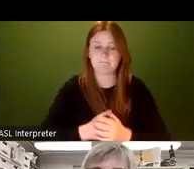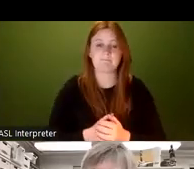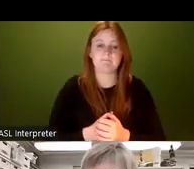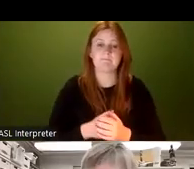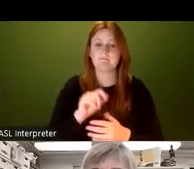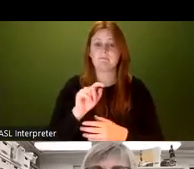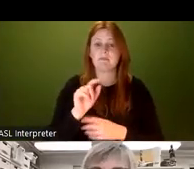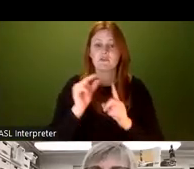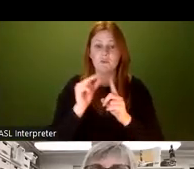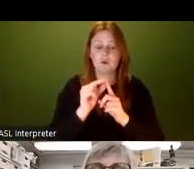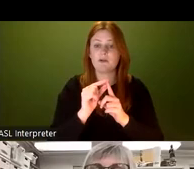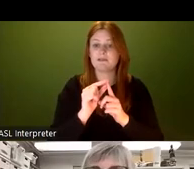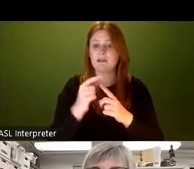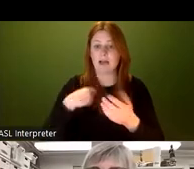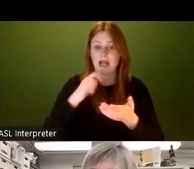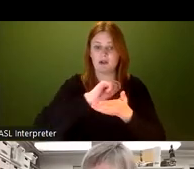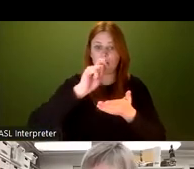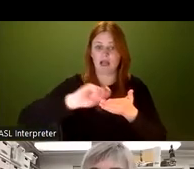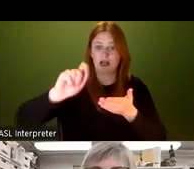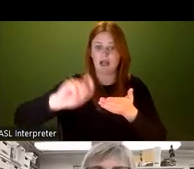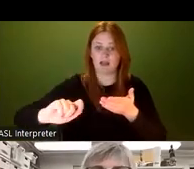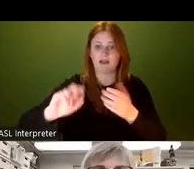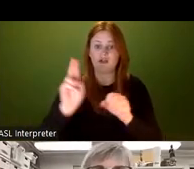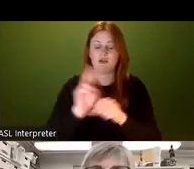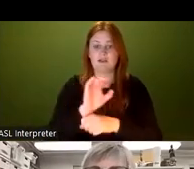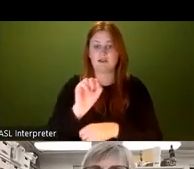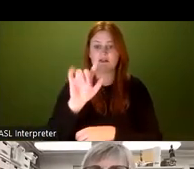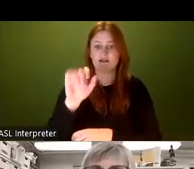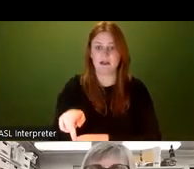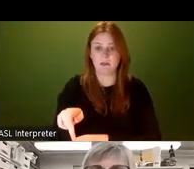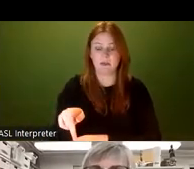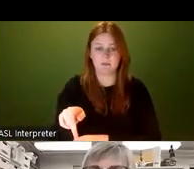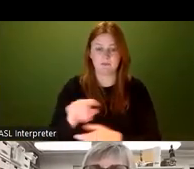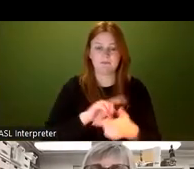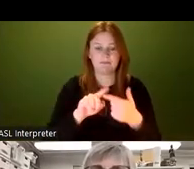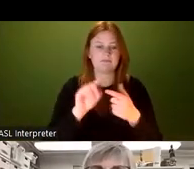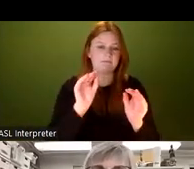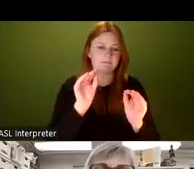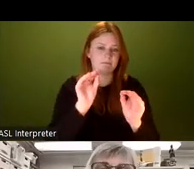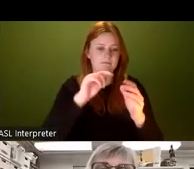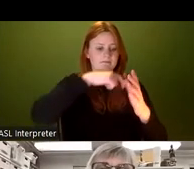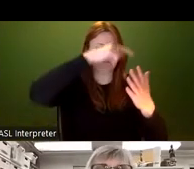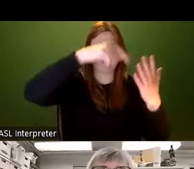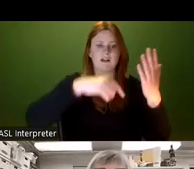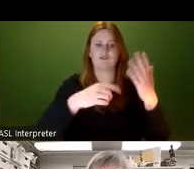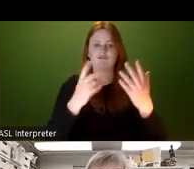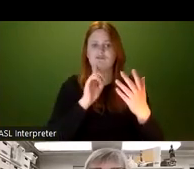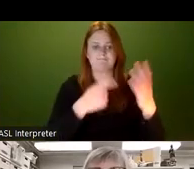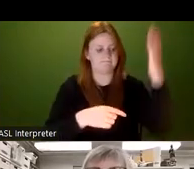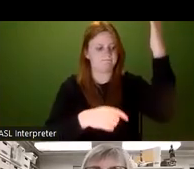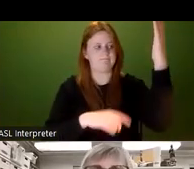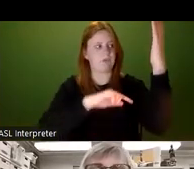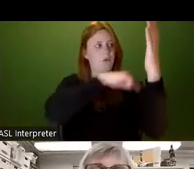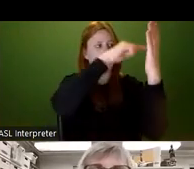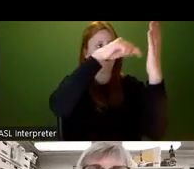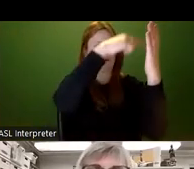This is my handwriting done in slip and then delicately moved from a plaster bat onto